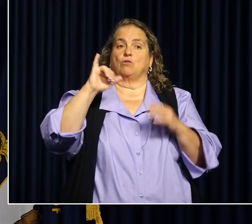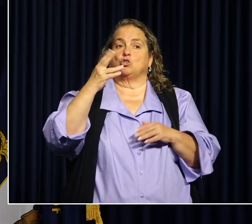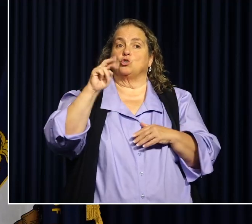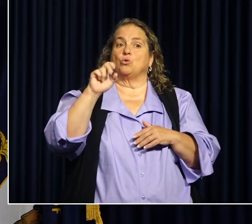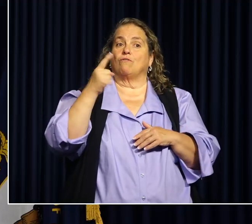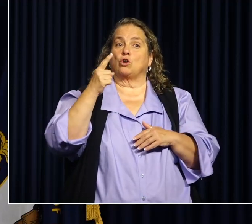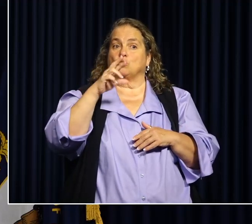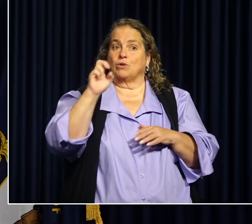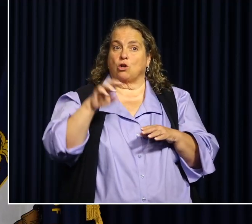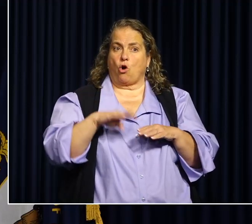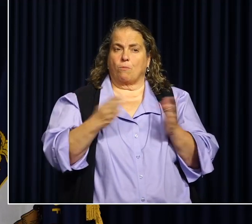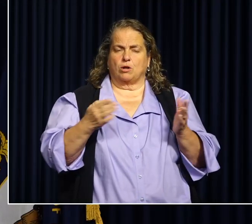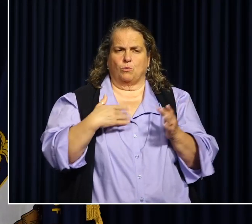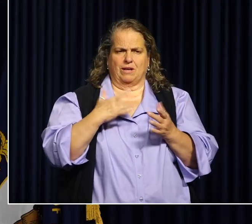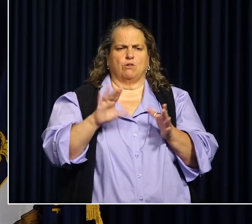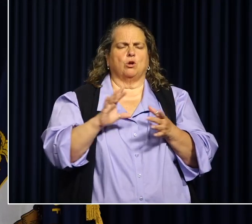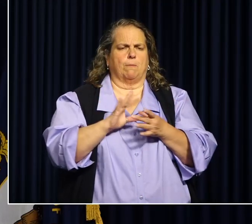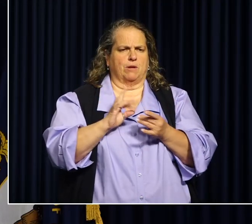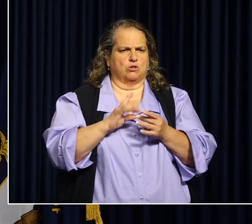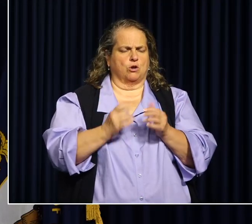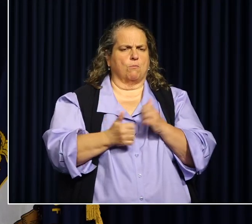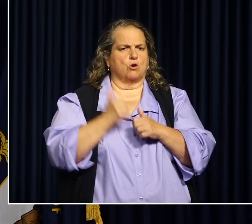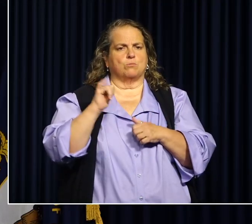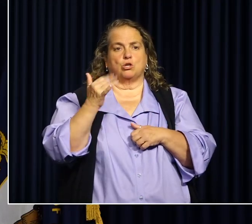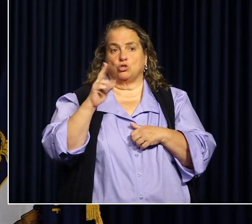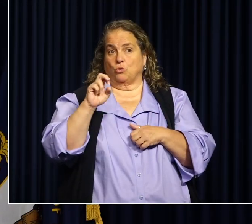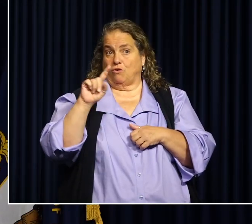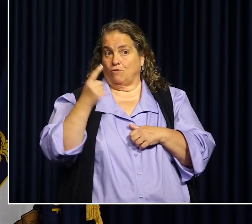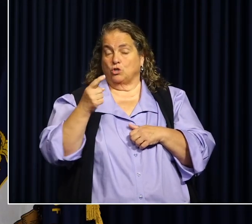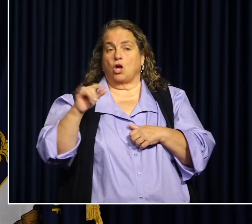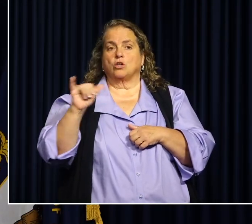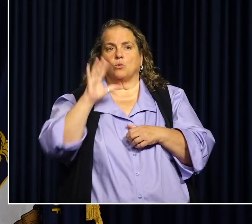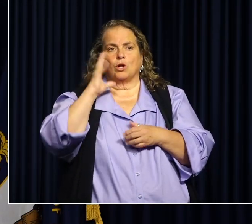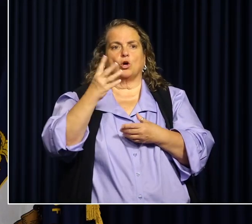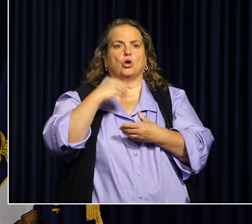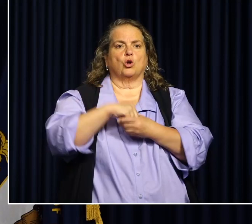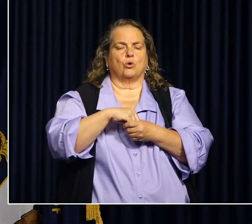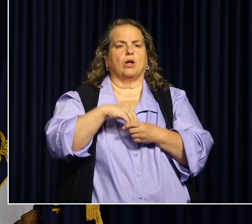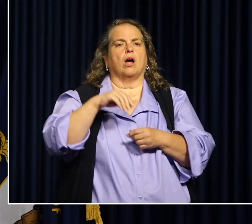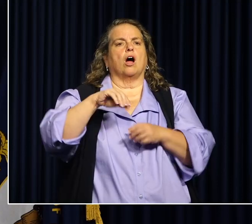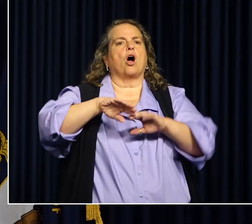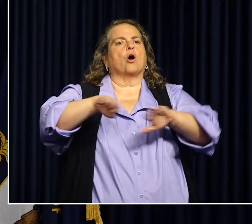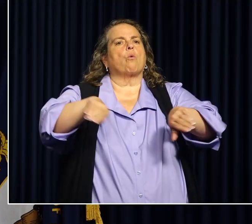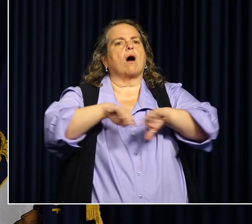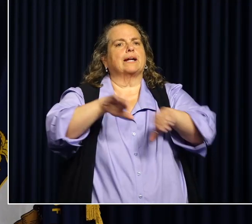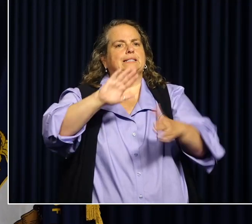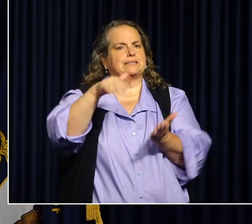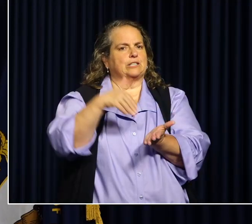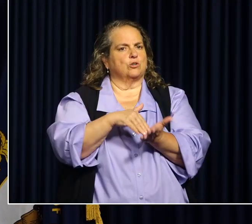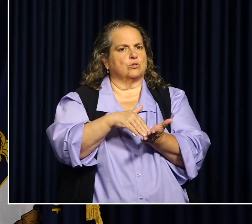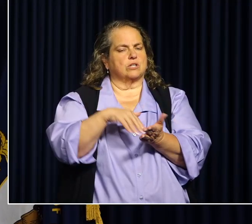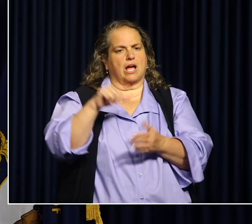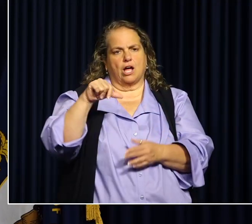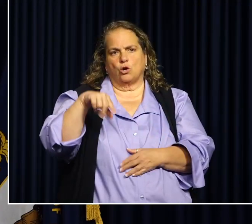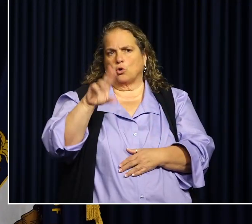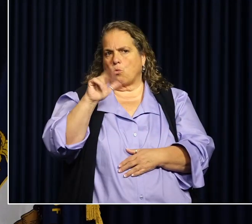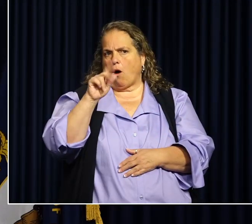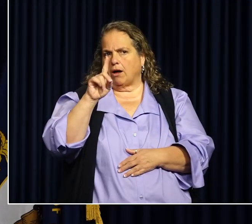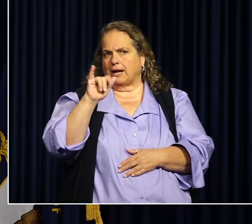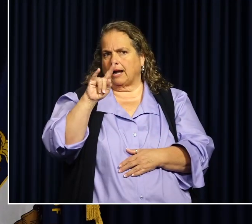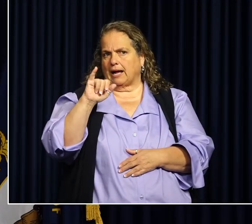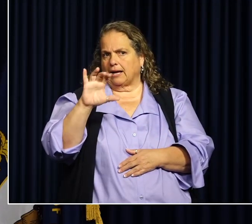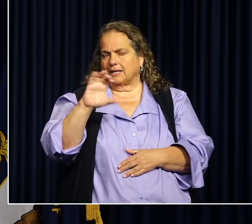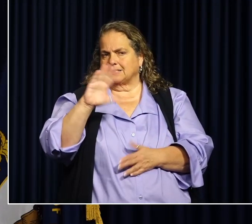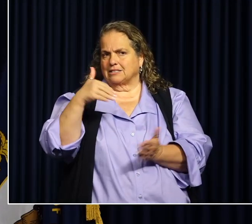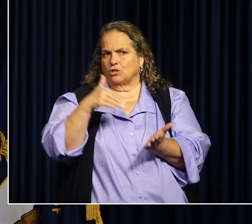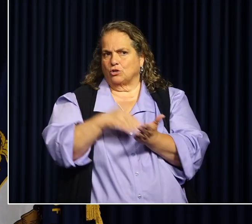reopenings. I think I mentioned most of them, but June 1st is also going to include aquatic centers. Now, that is what was being posted online,